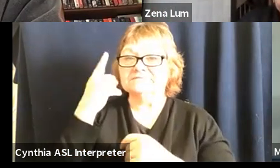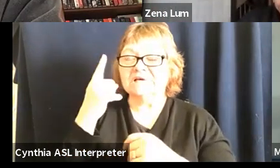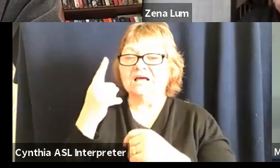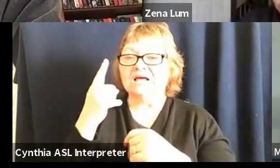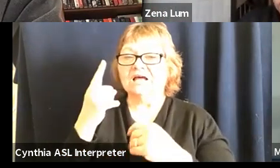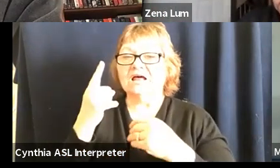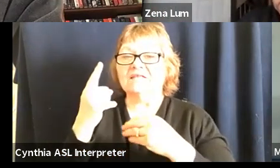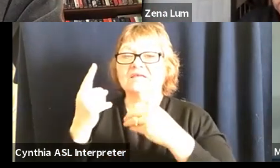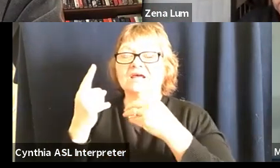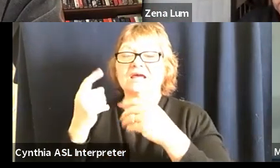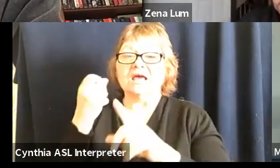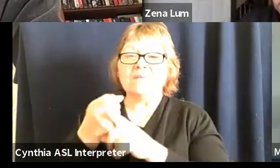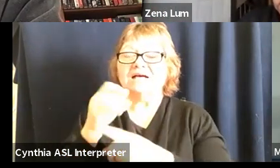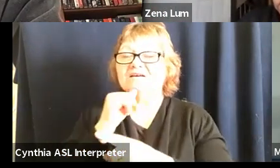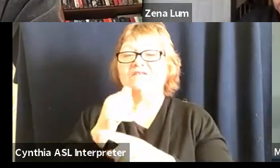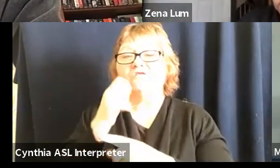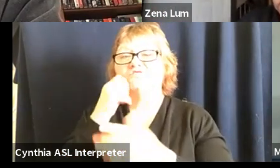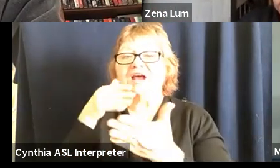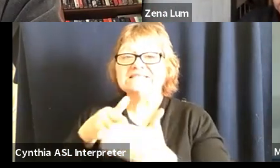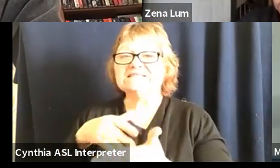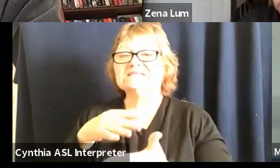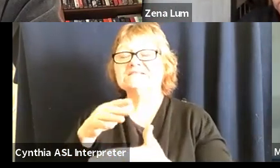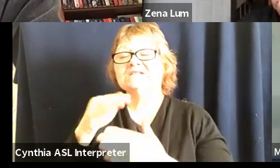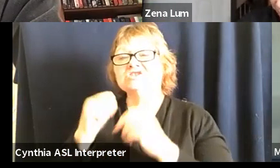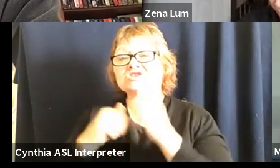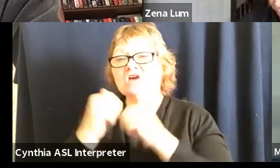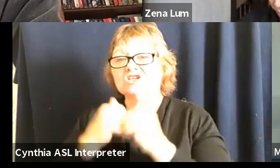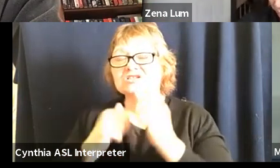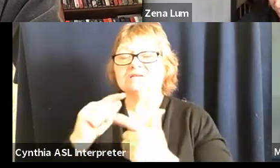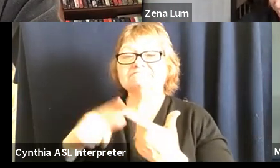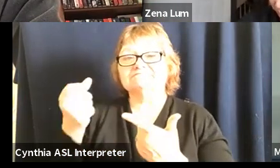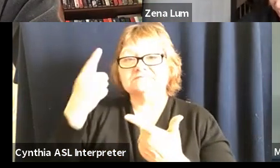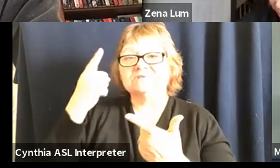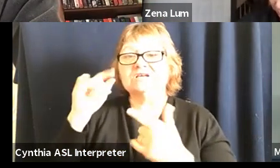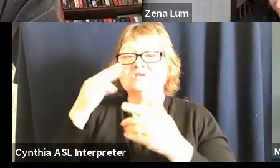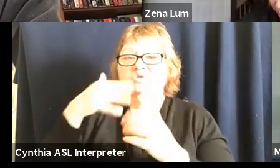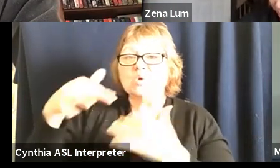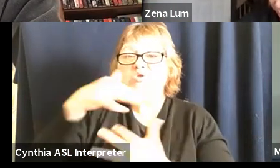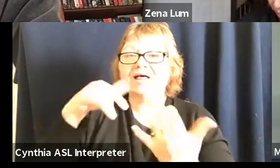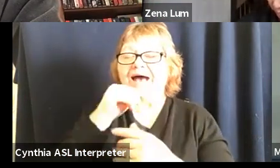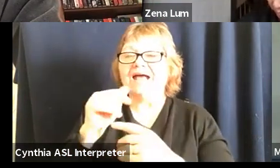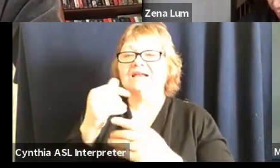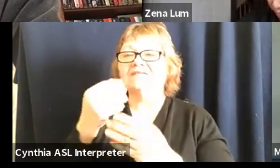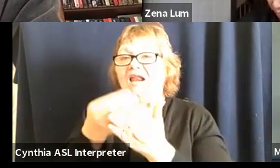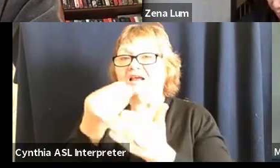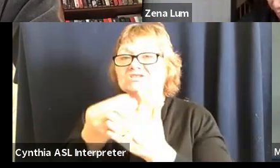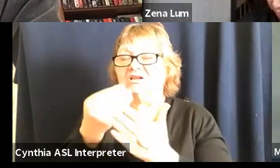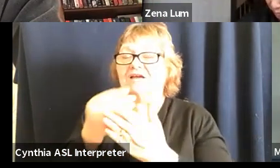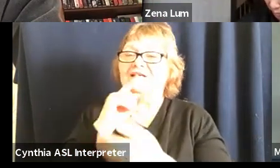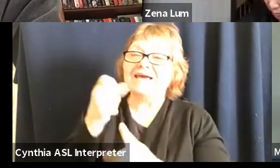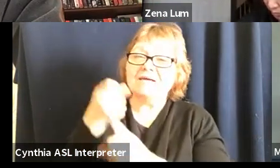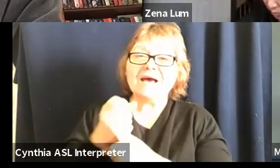racist structures in our city, one that understands the social and economic factors that have impacted our residents for